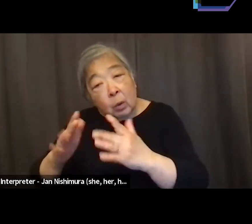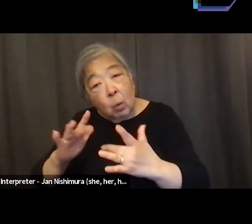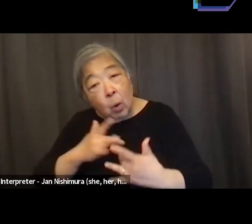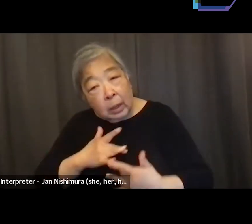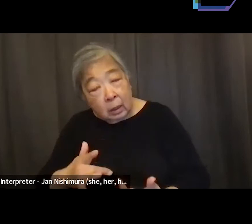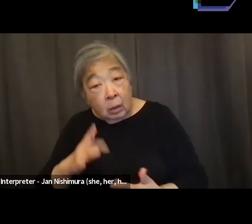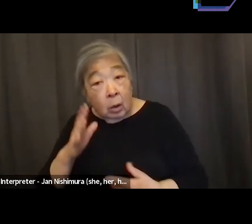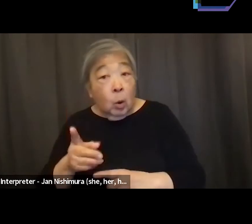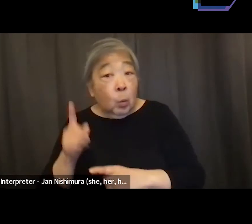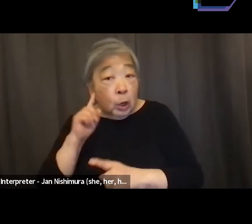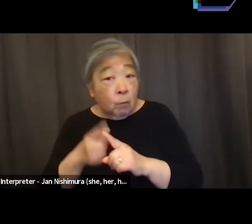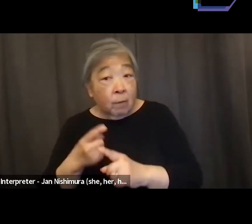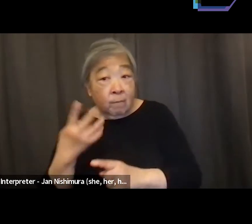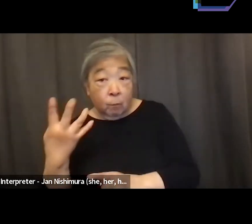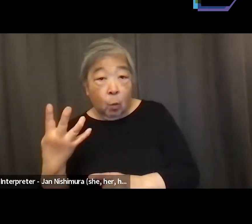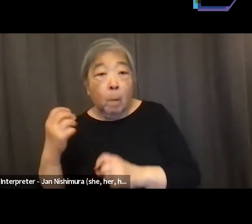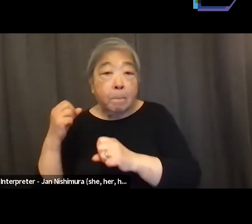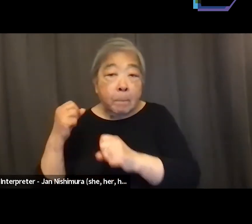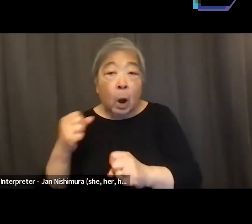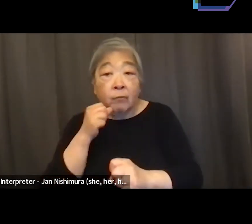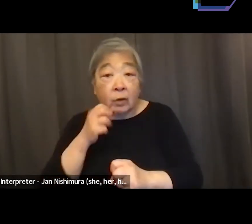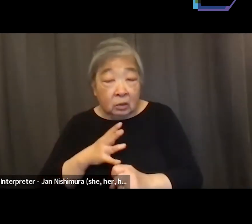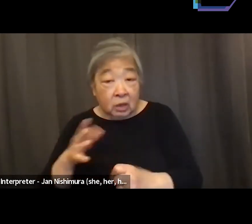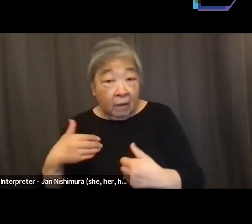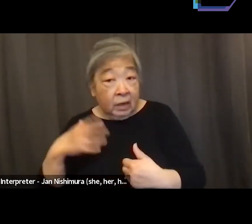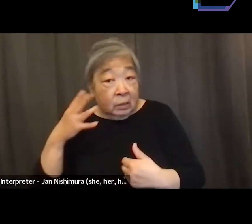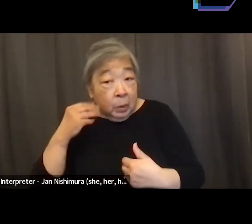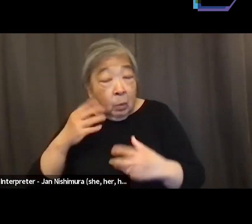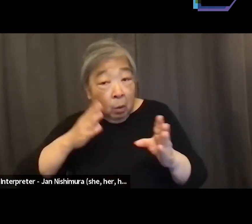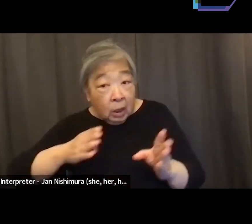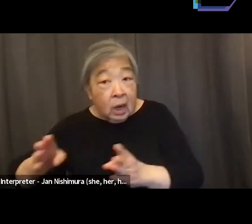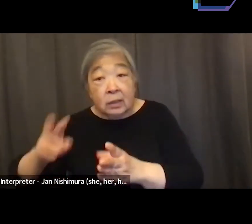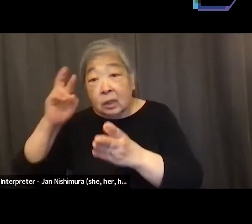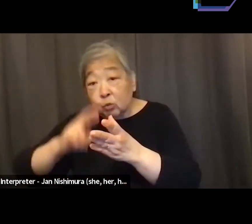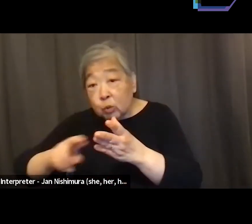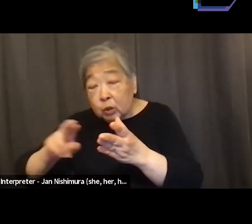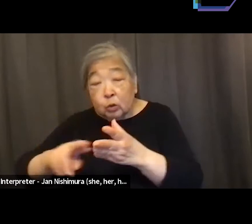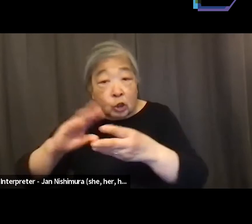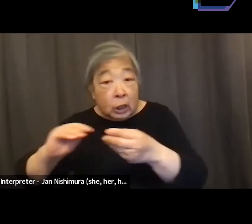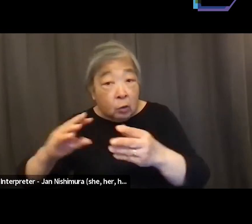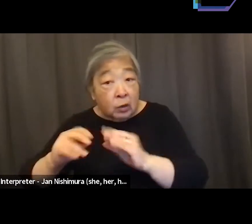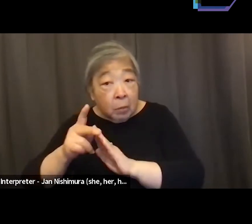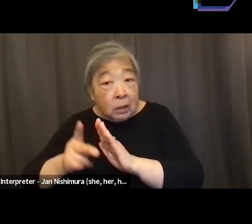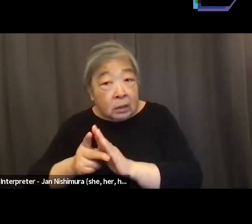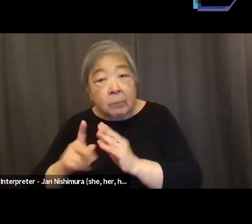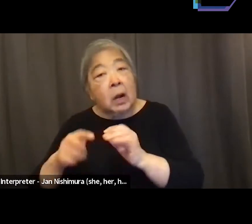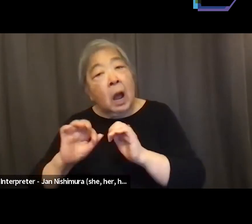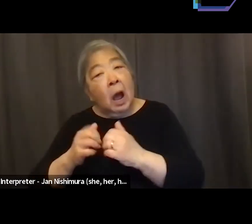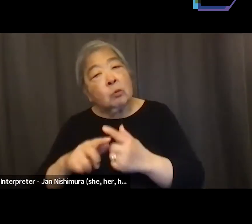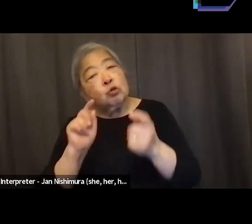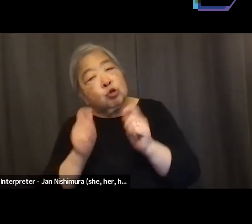4 powerful leaders who bring experience in organizing, research, narrative, and policy about how to change the